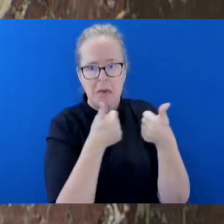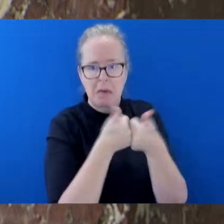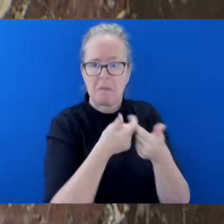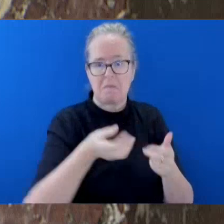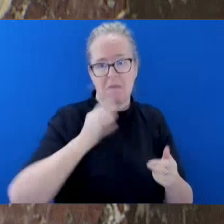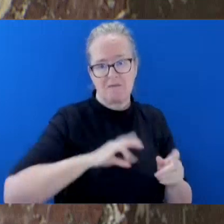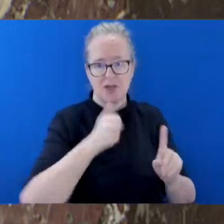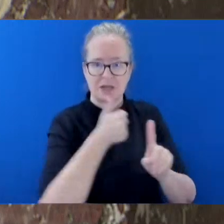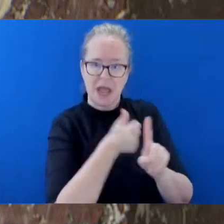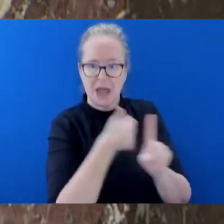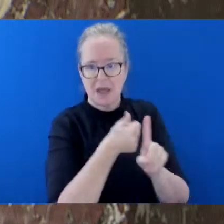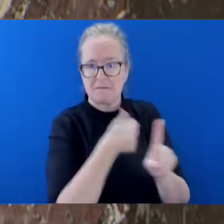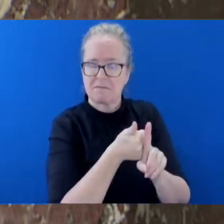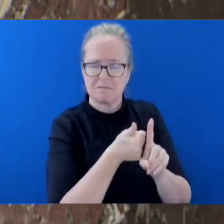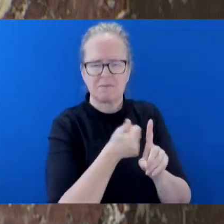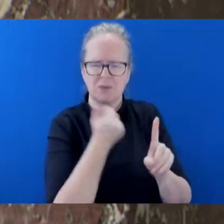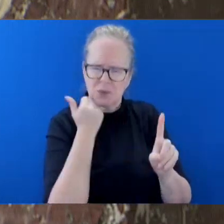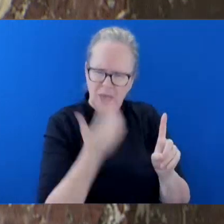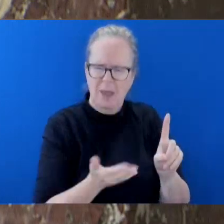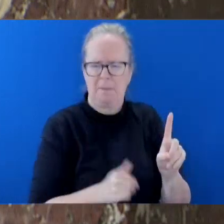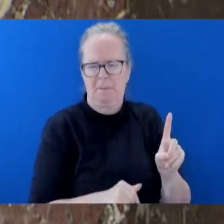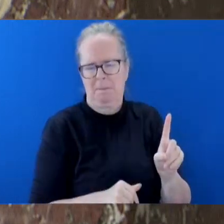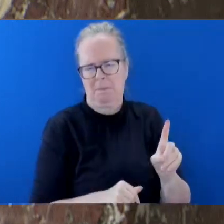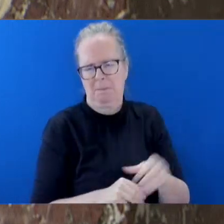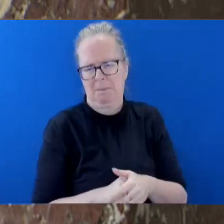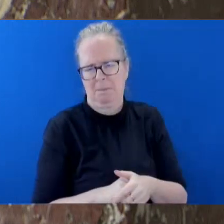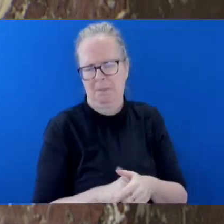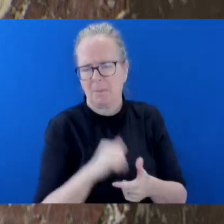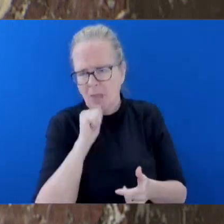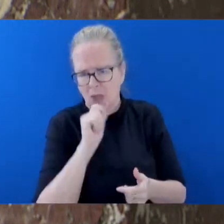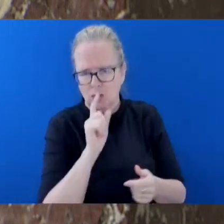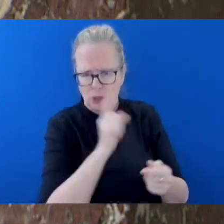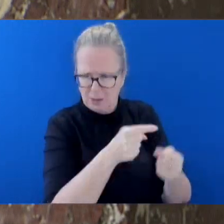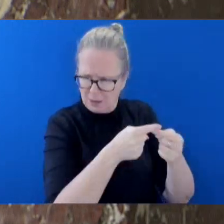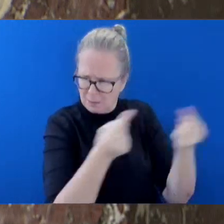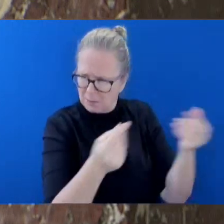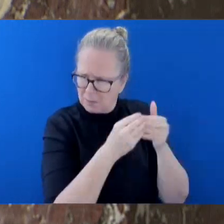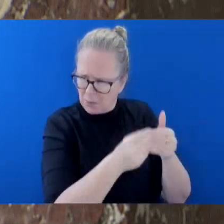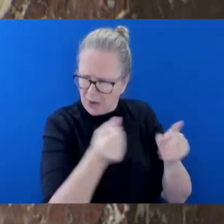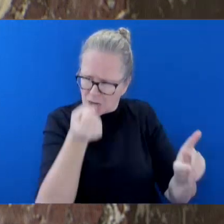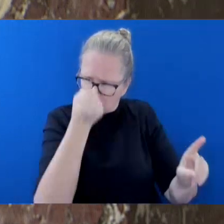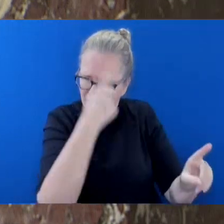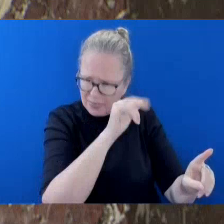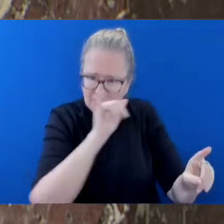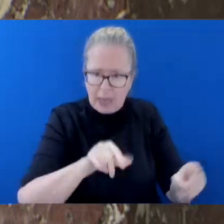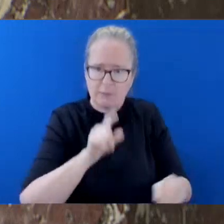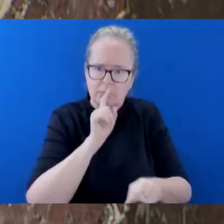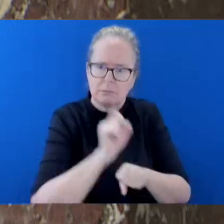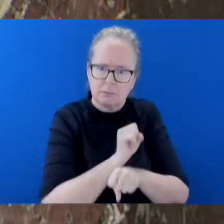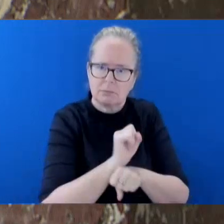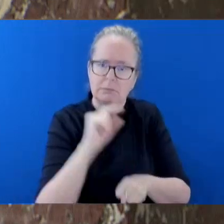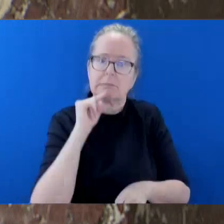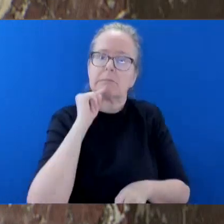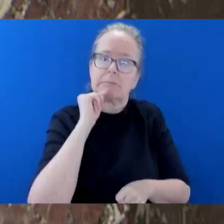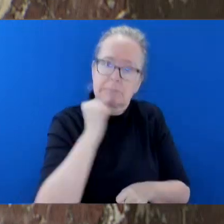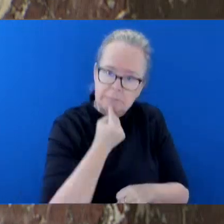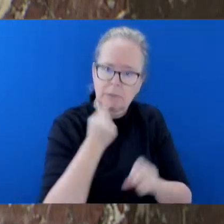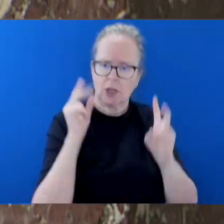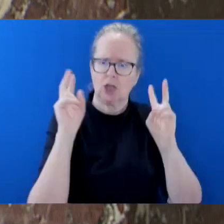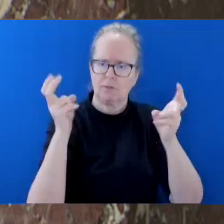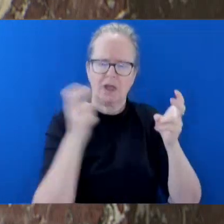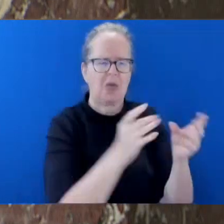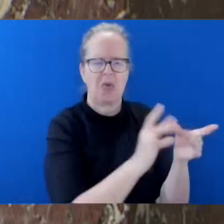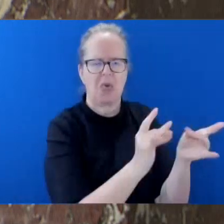I'm not sure if the opposition leader understands the gravity of the conversation that we're attempting to have, and that the divisive...